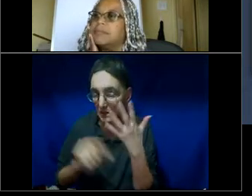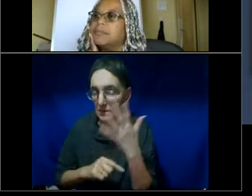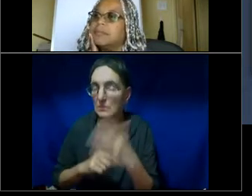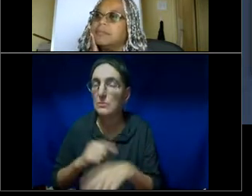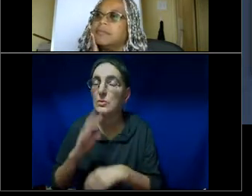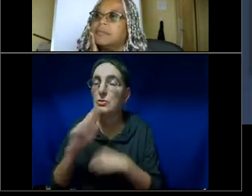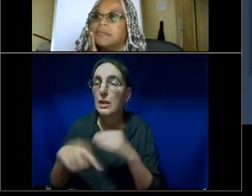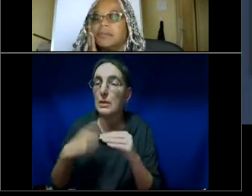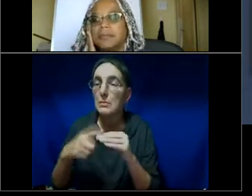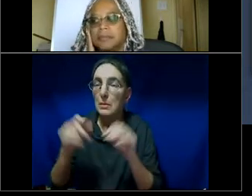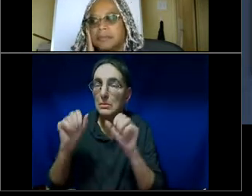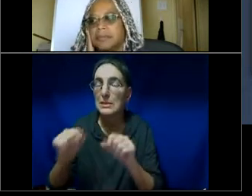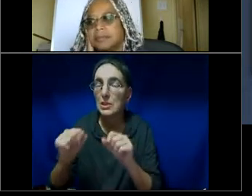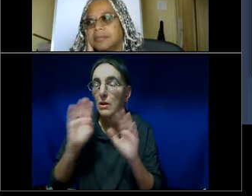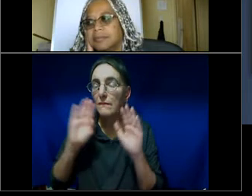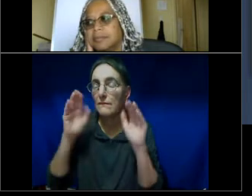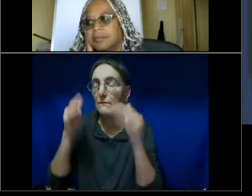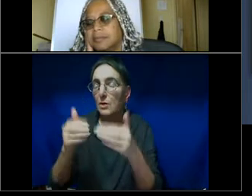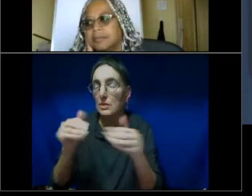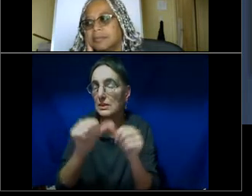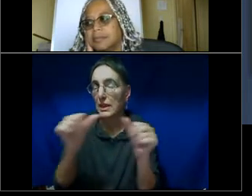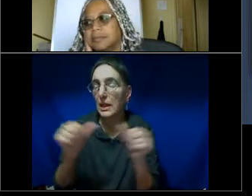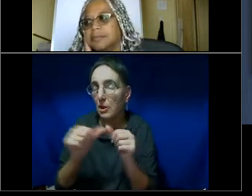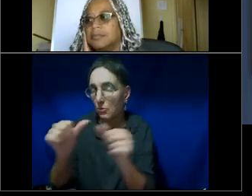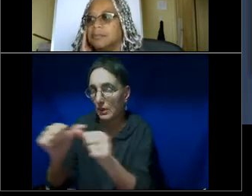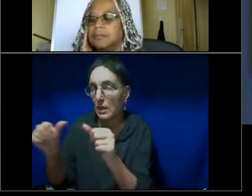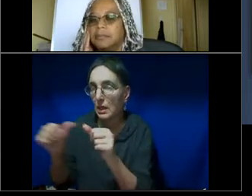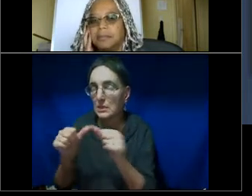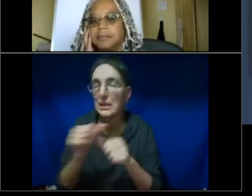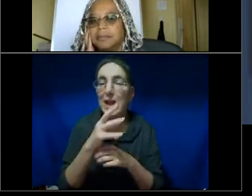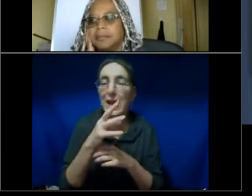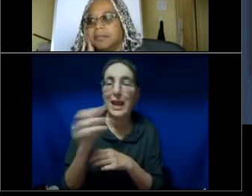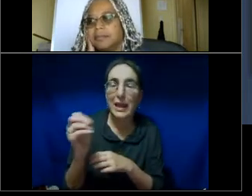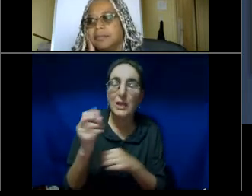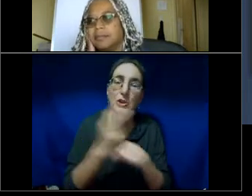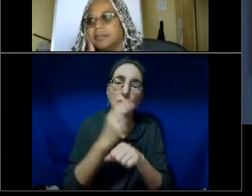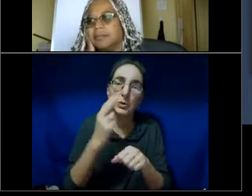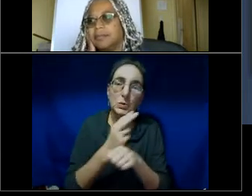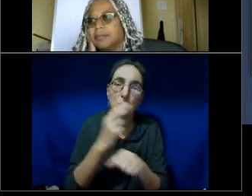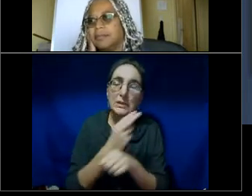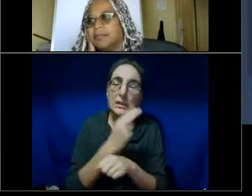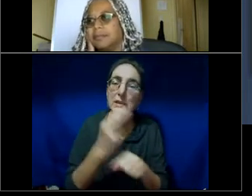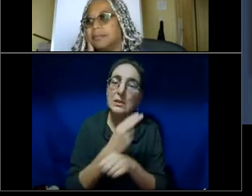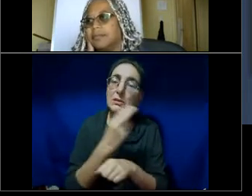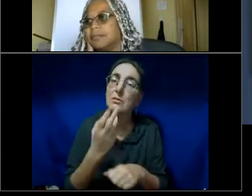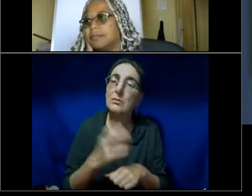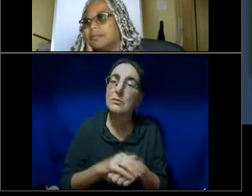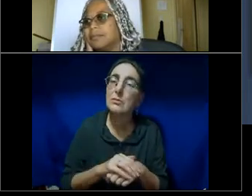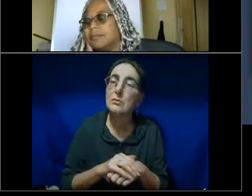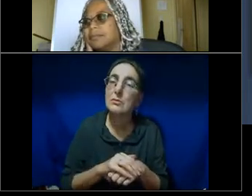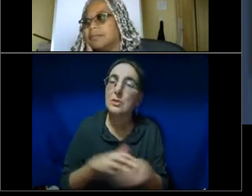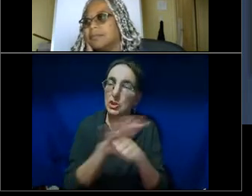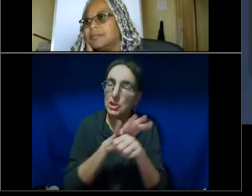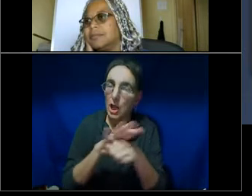potential focus areas and using geographies